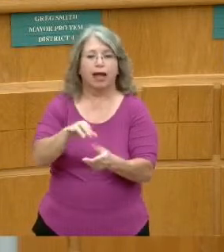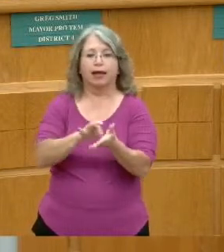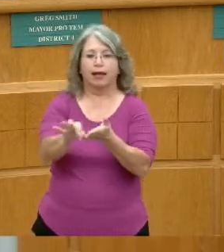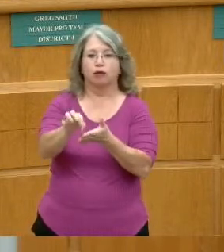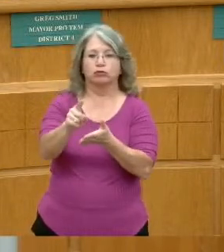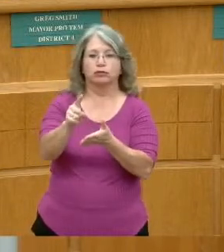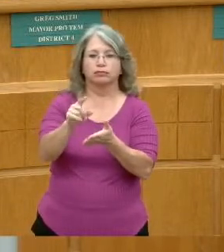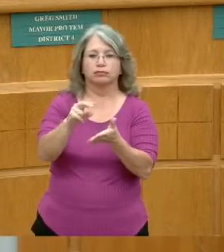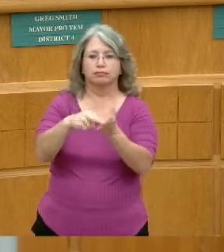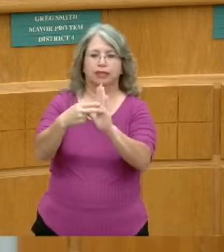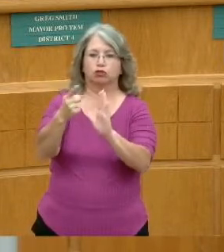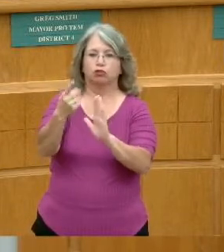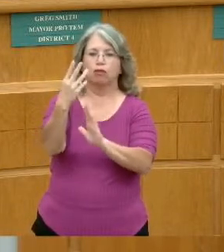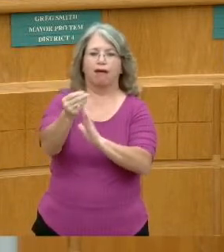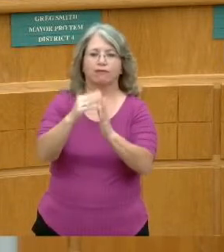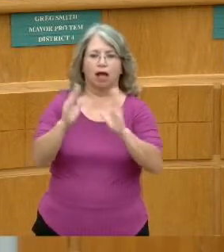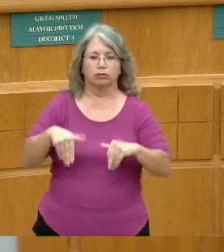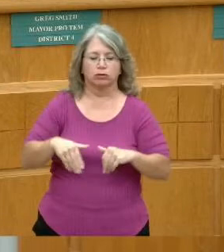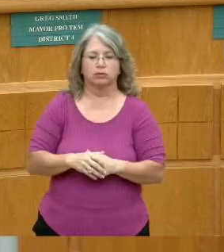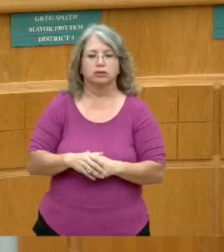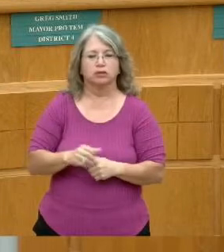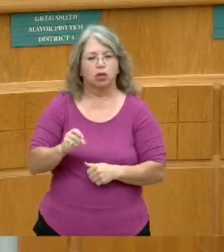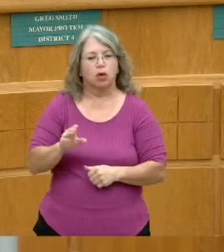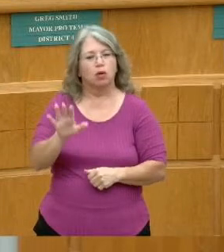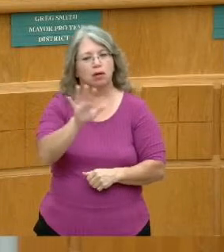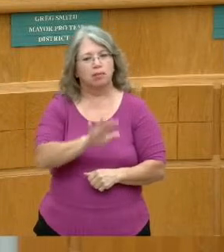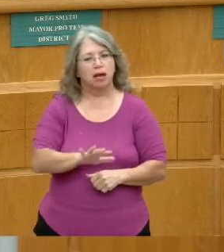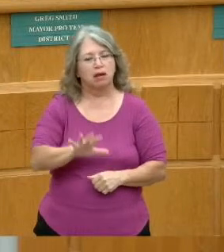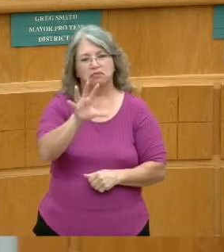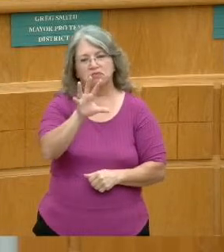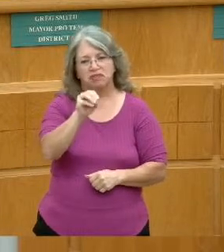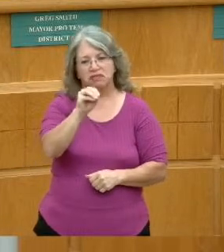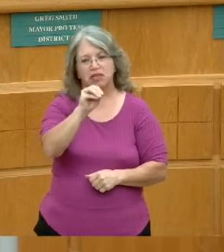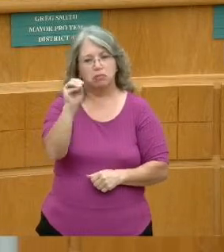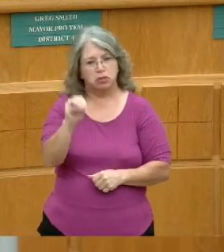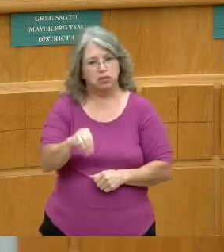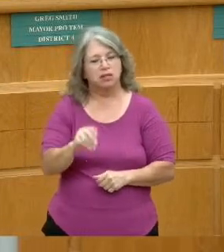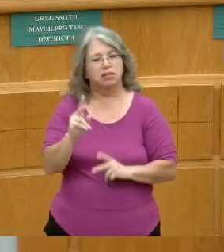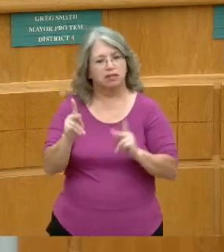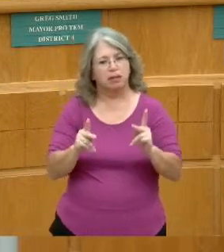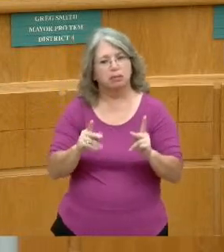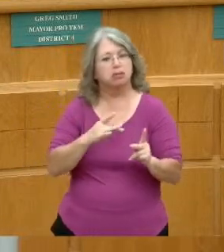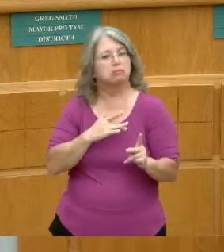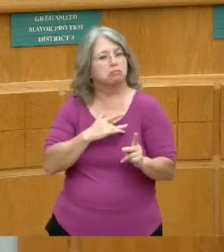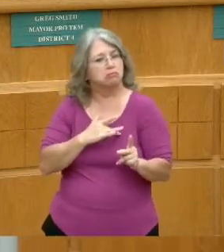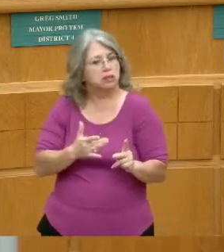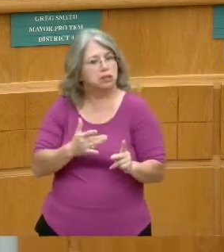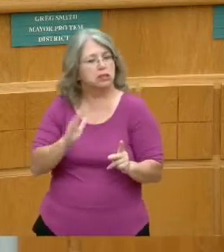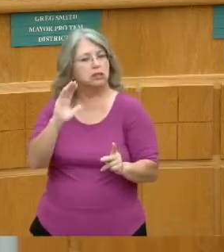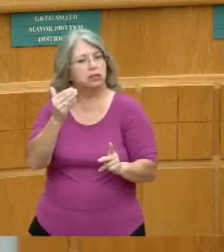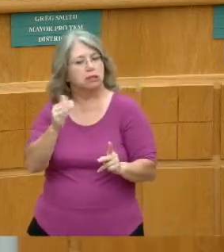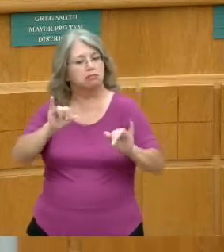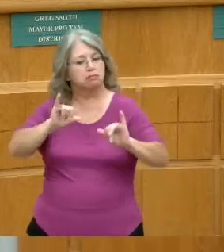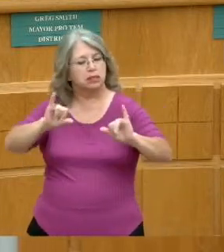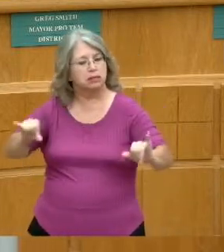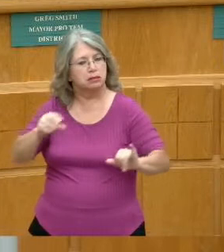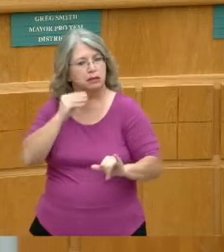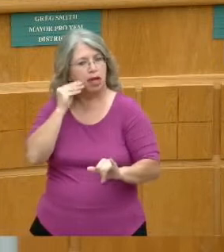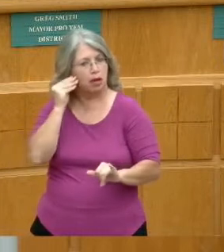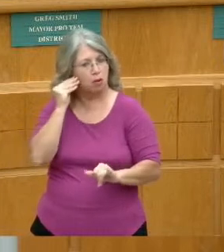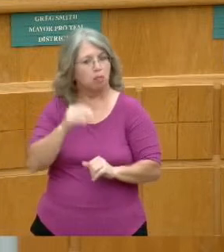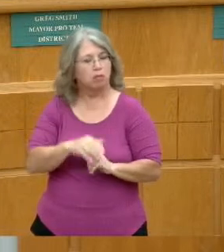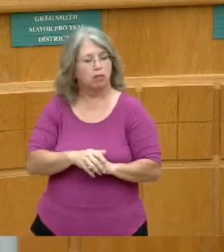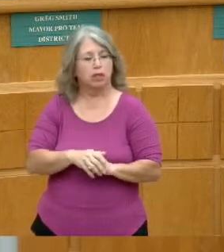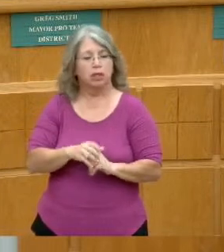of people on a day-by-day basis seem to be still staying home if they can relative to what the lowest was. So we went down to